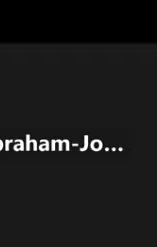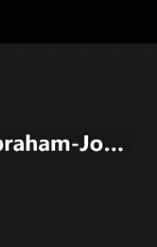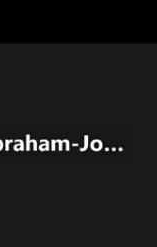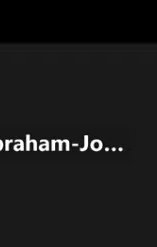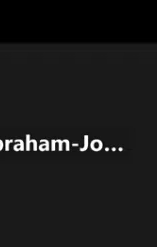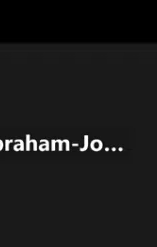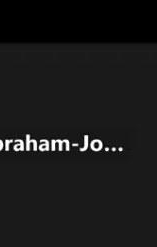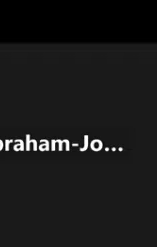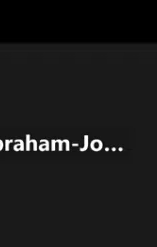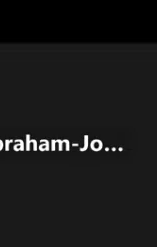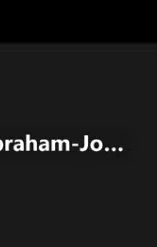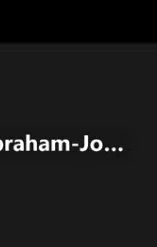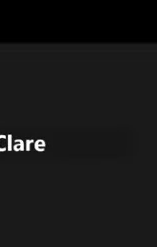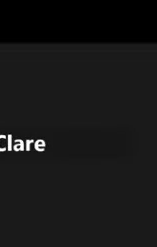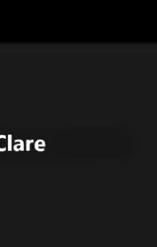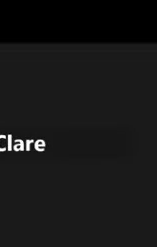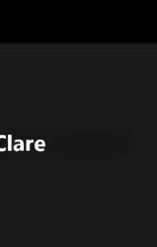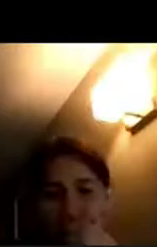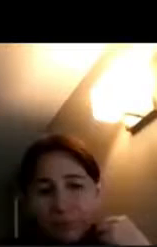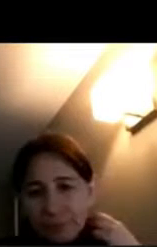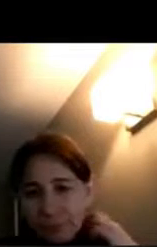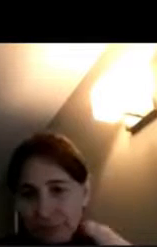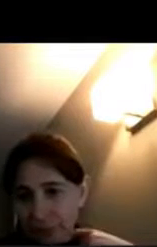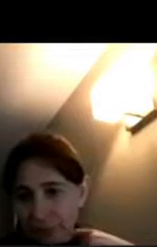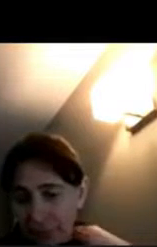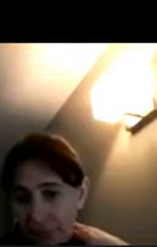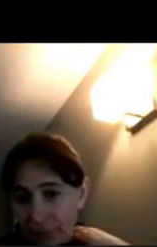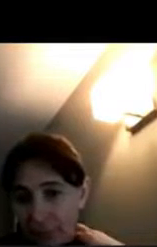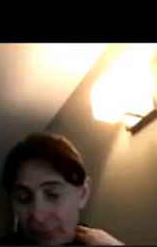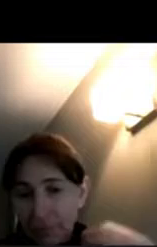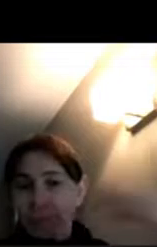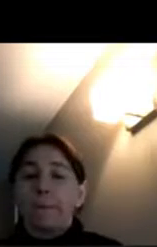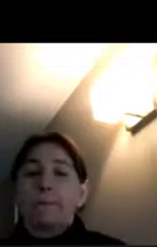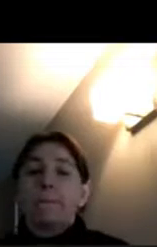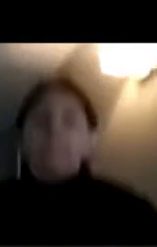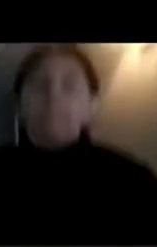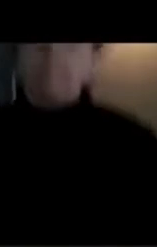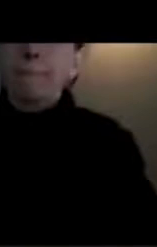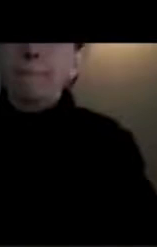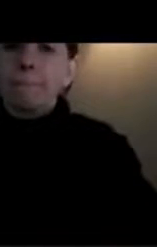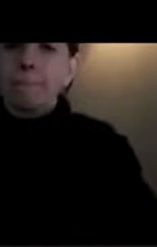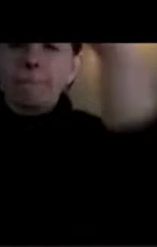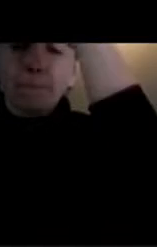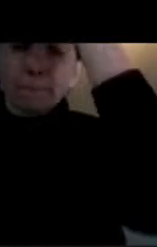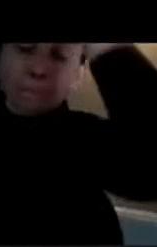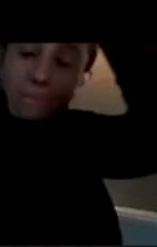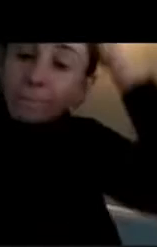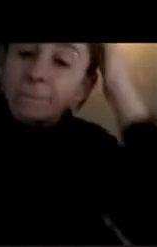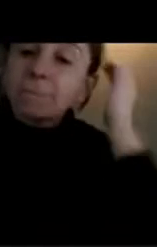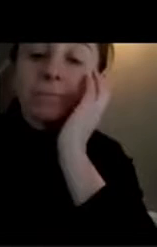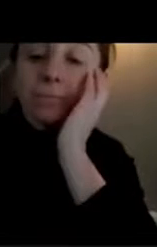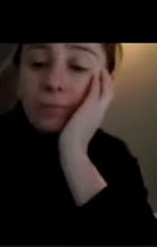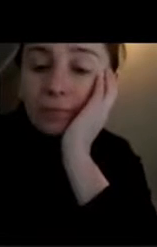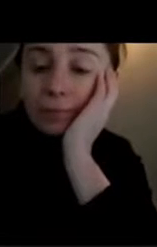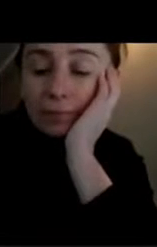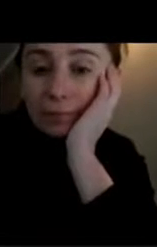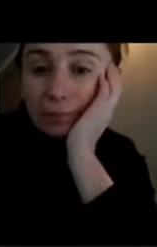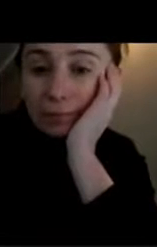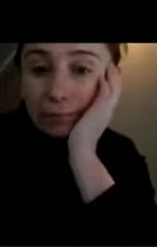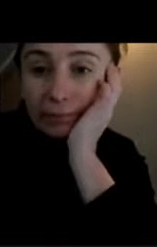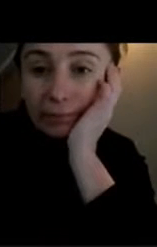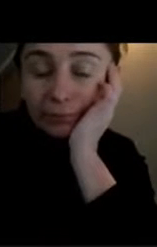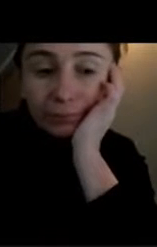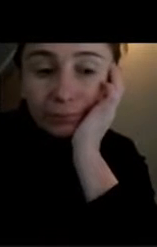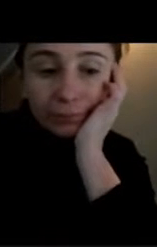space. So he was doing something. Where is this article? Perhaps we can share it afterwards.